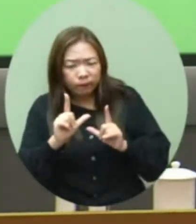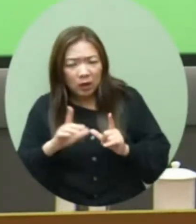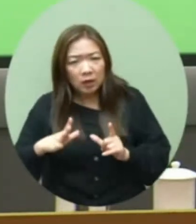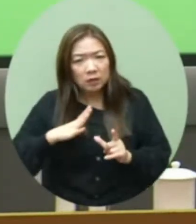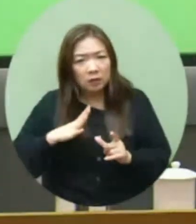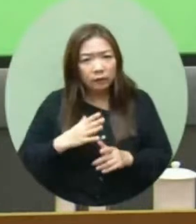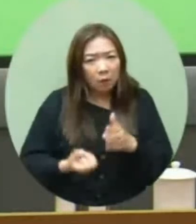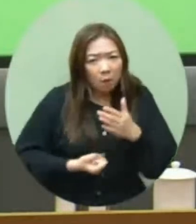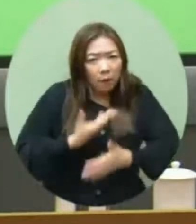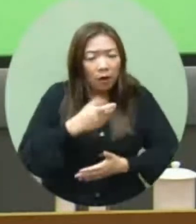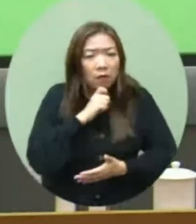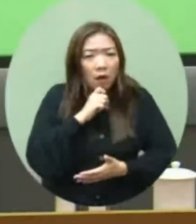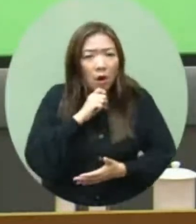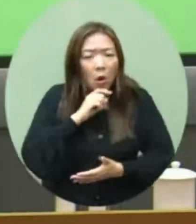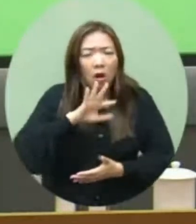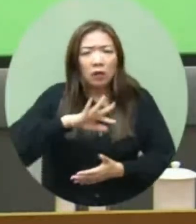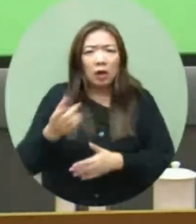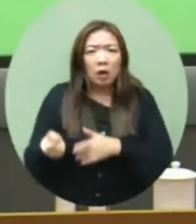There are symptoms.